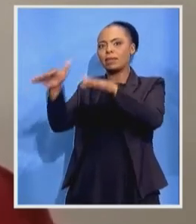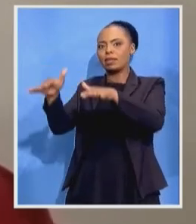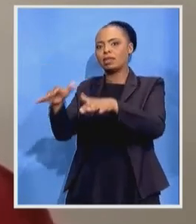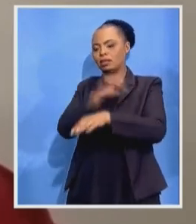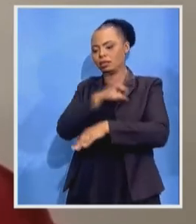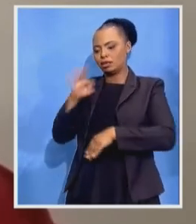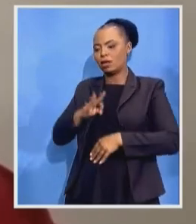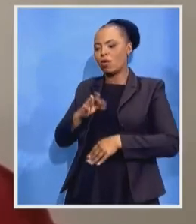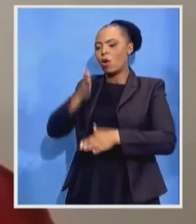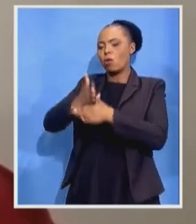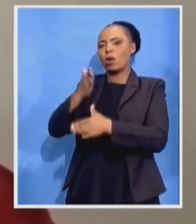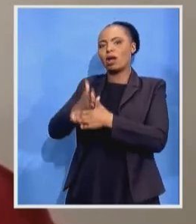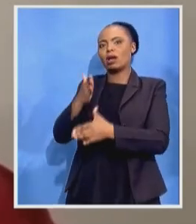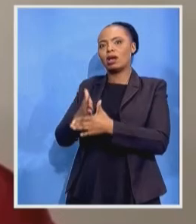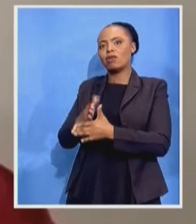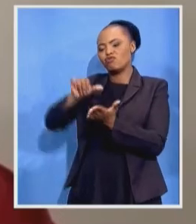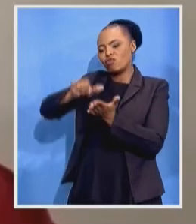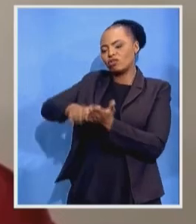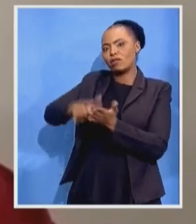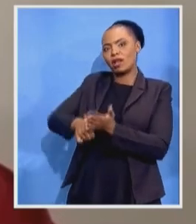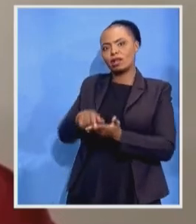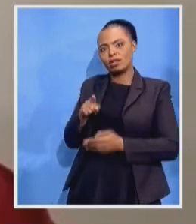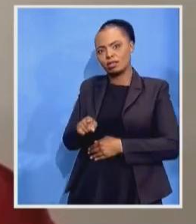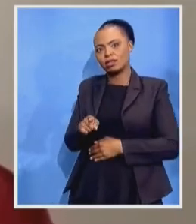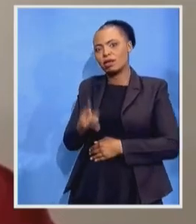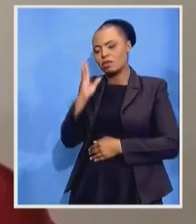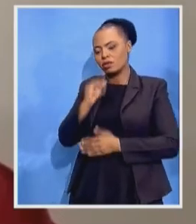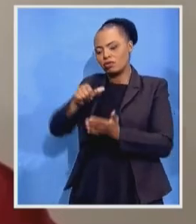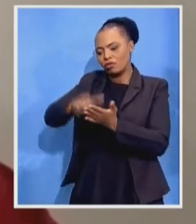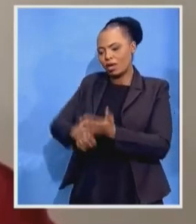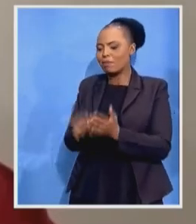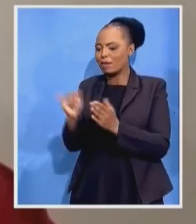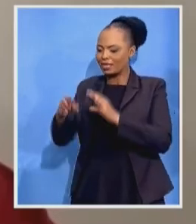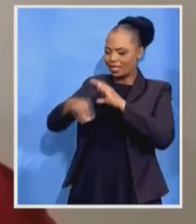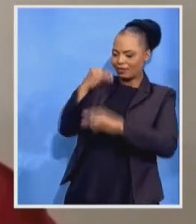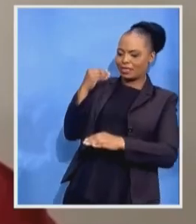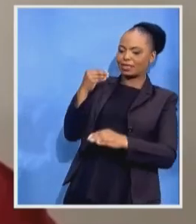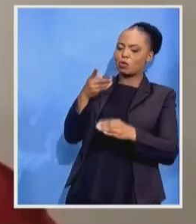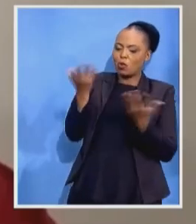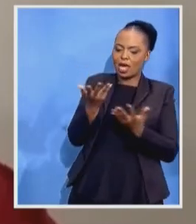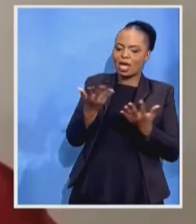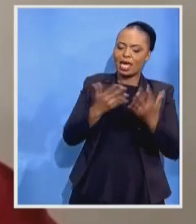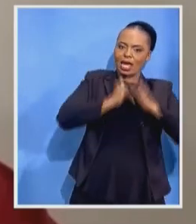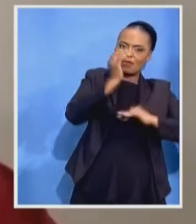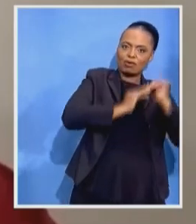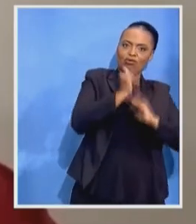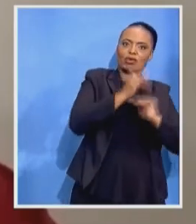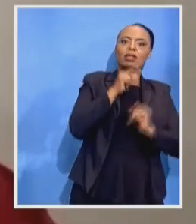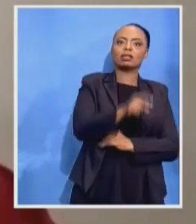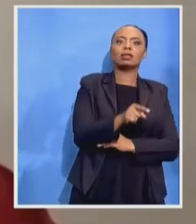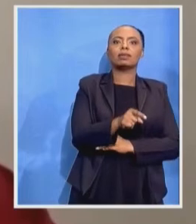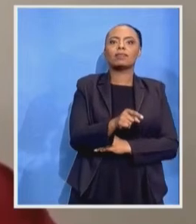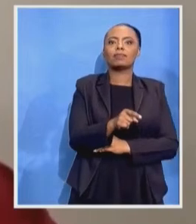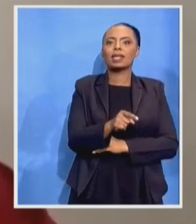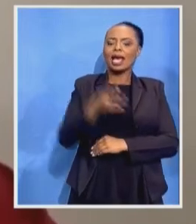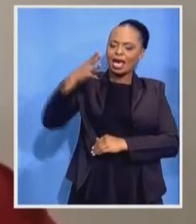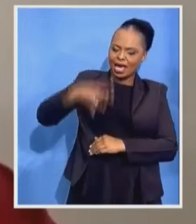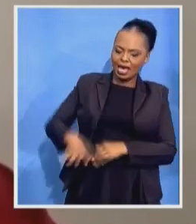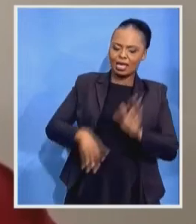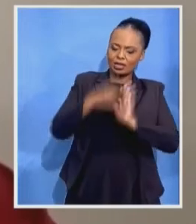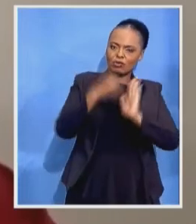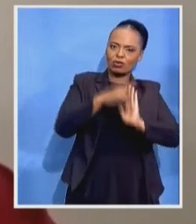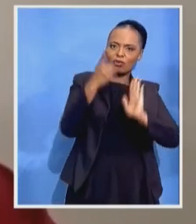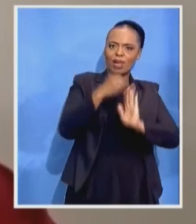infrastructure development. And also other developmental financial institutions like the Industrial Development